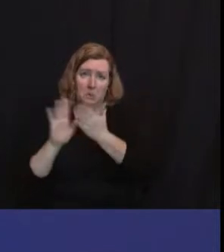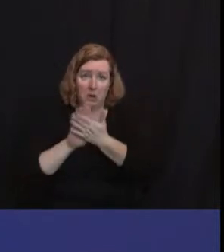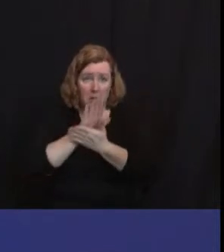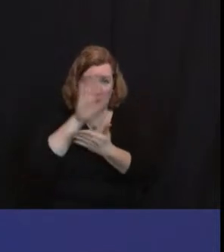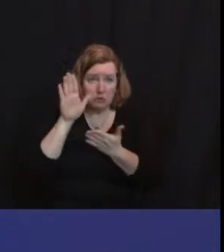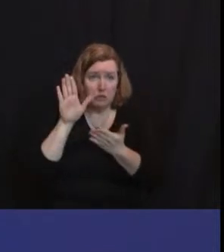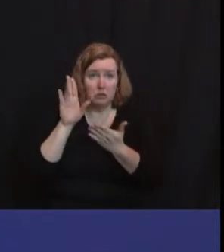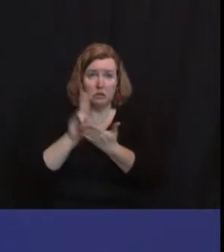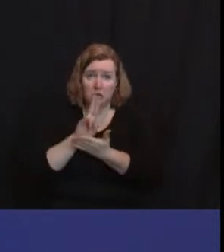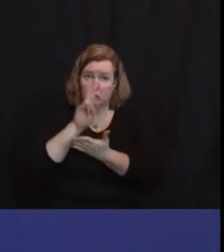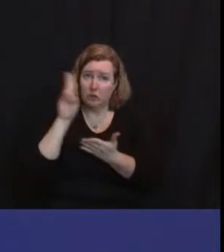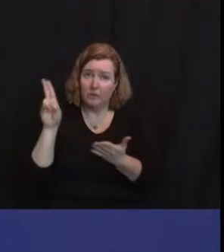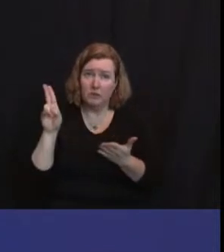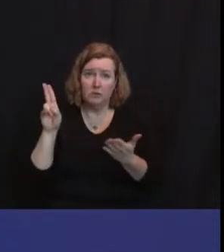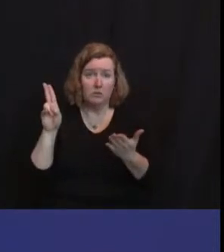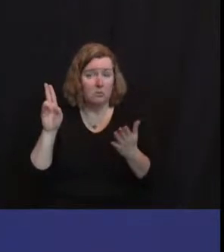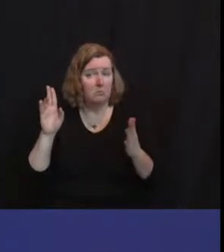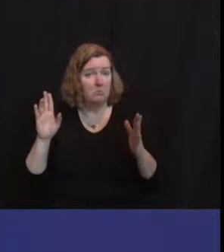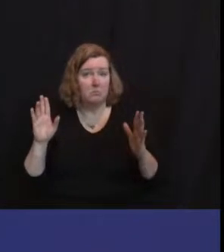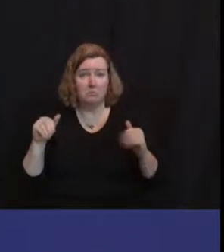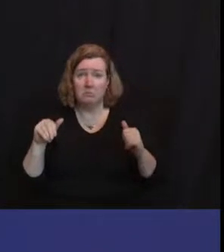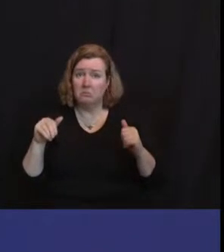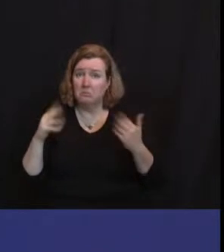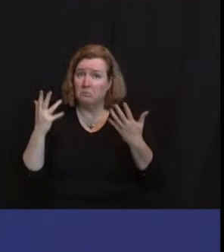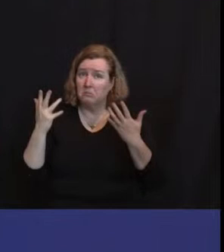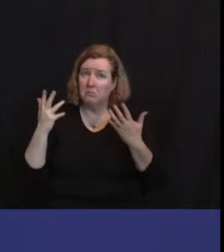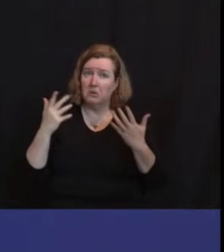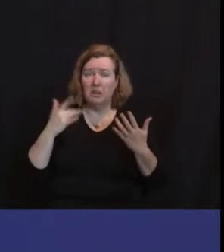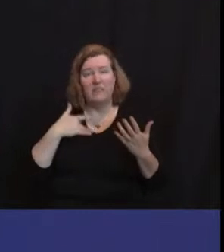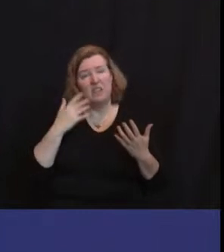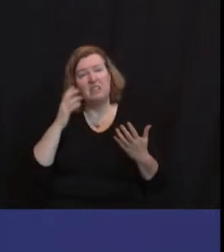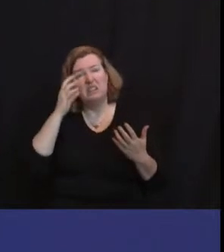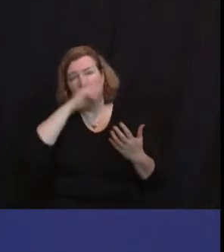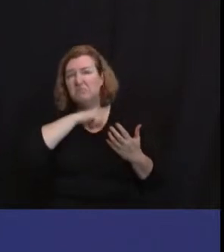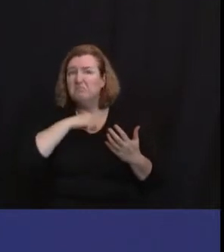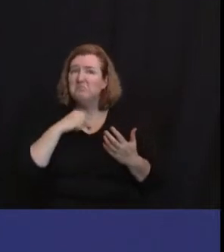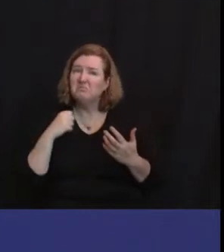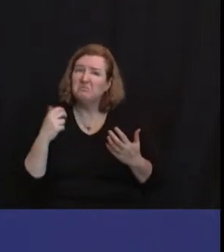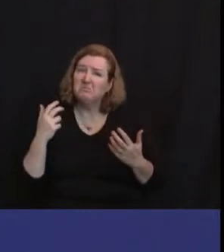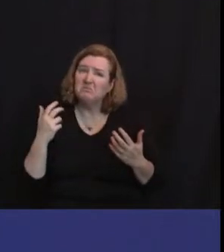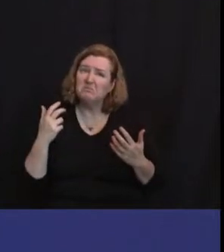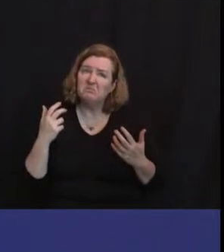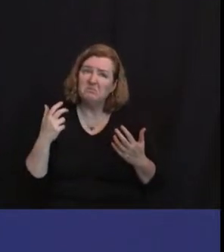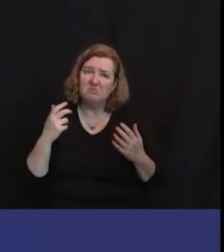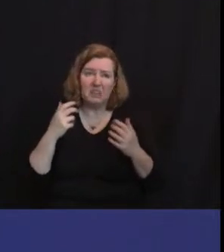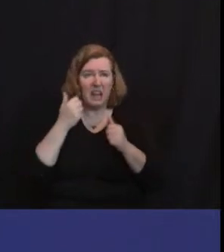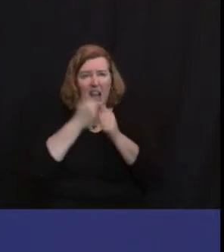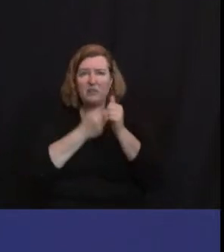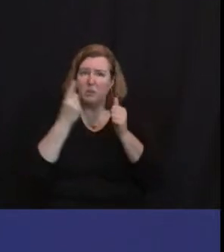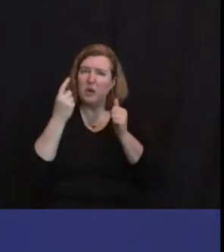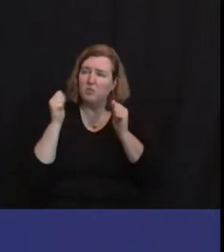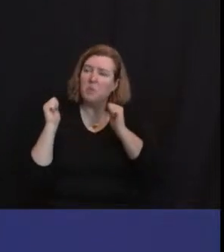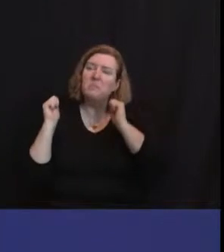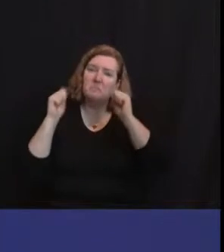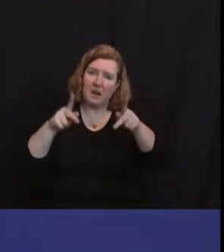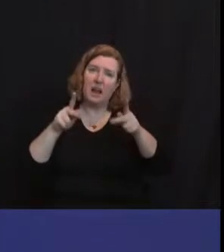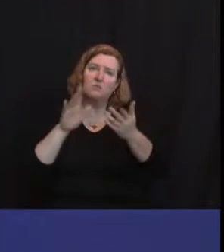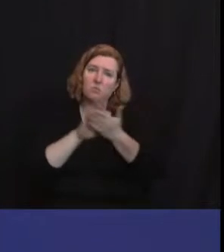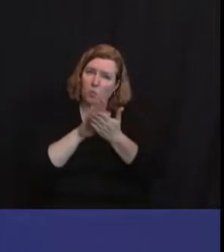to that, but it would be my guess that everybody's going to be back to school, would be my guess. I'd be surprised if they're